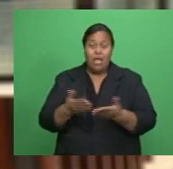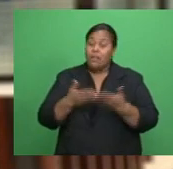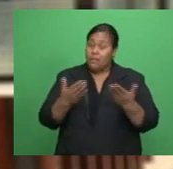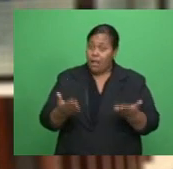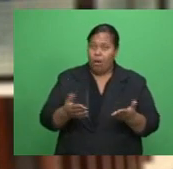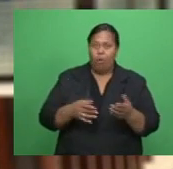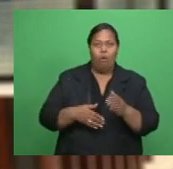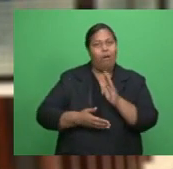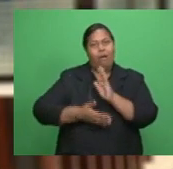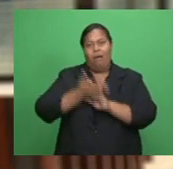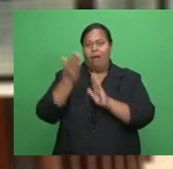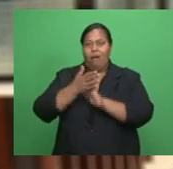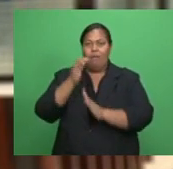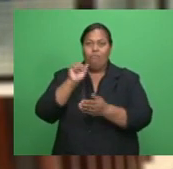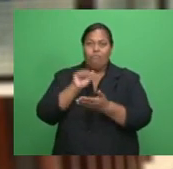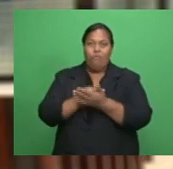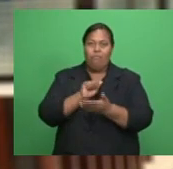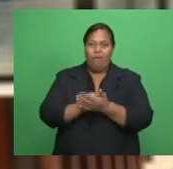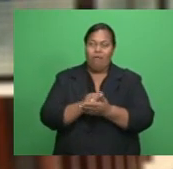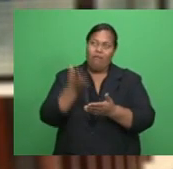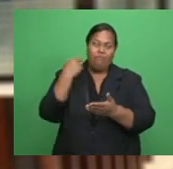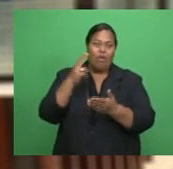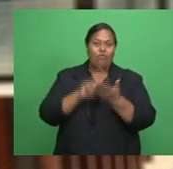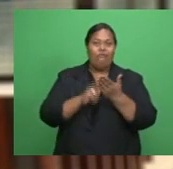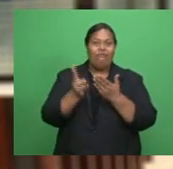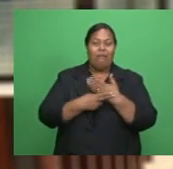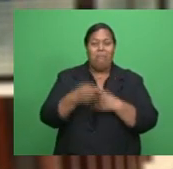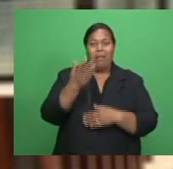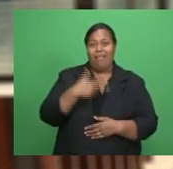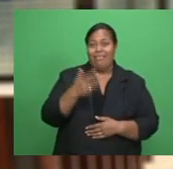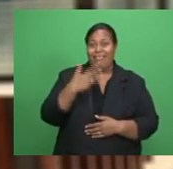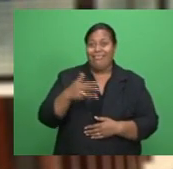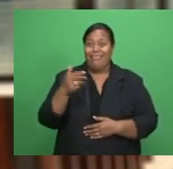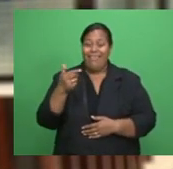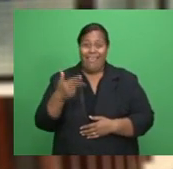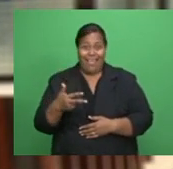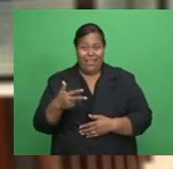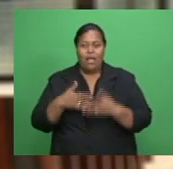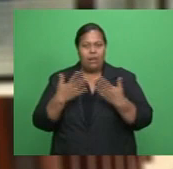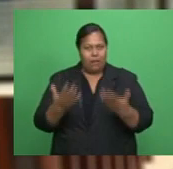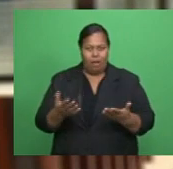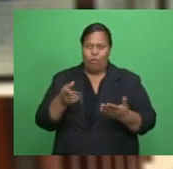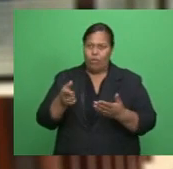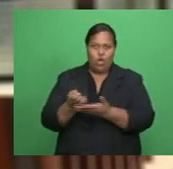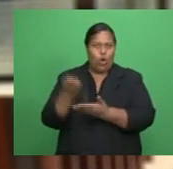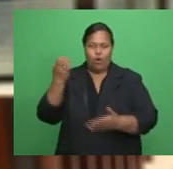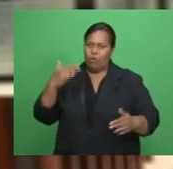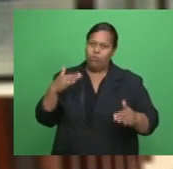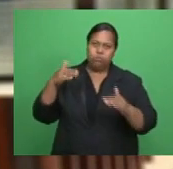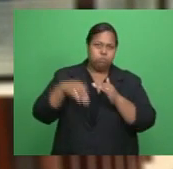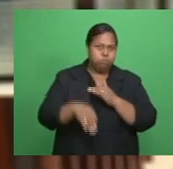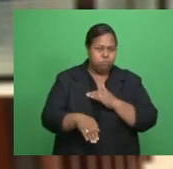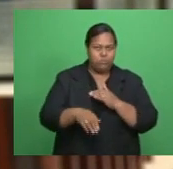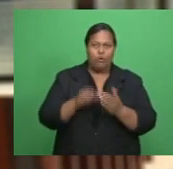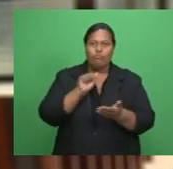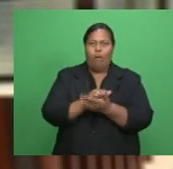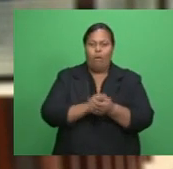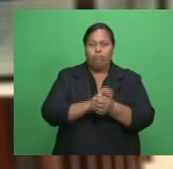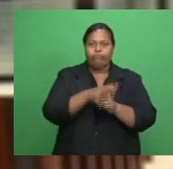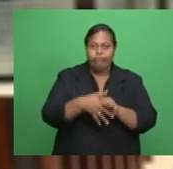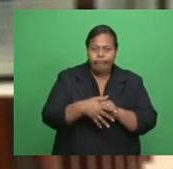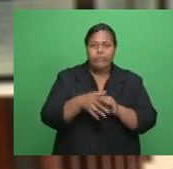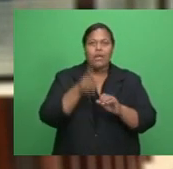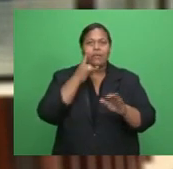rate since November 1998. The economy is heading into a recession as the number of cases climb and some parts of the